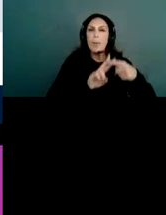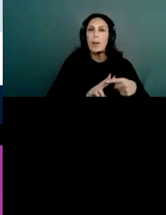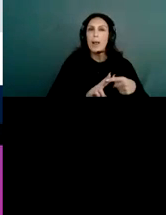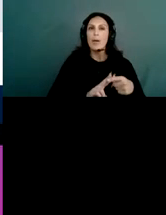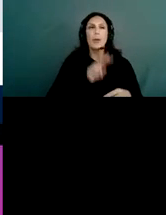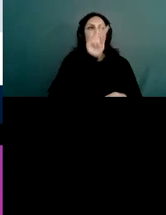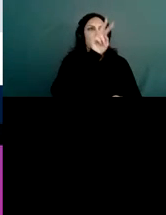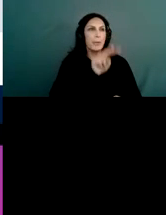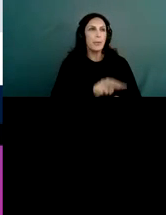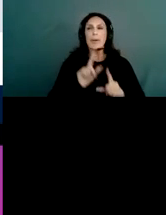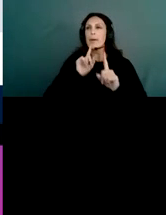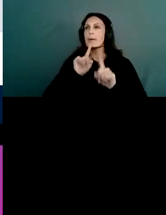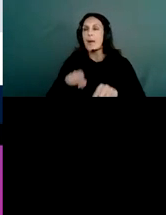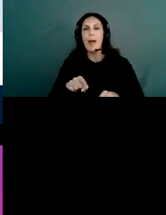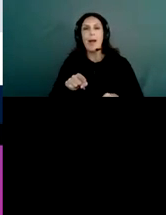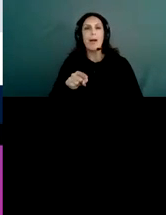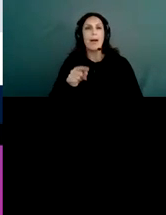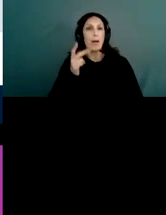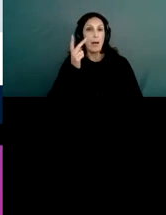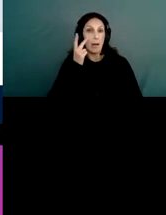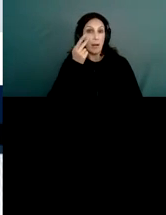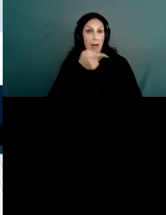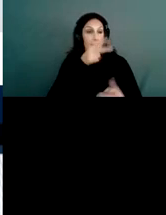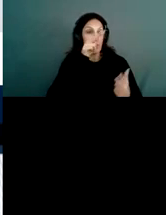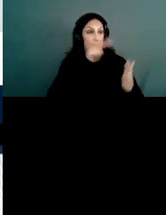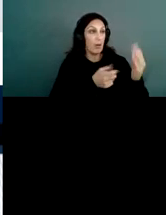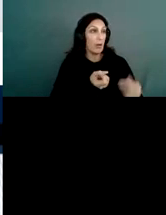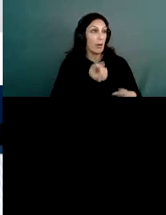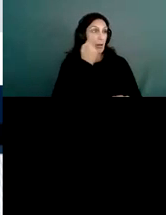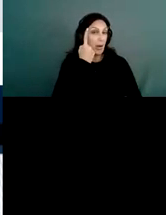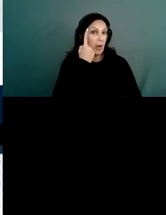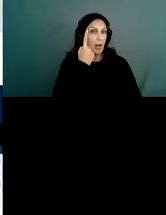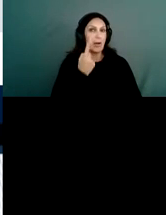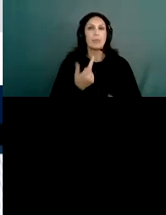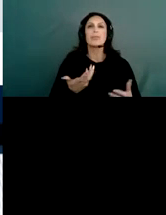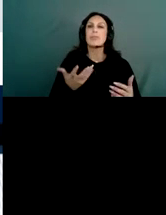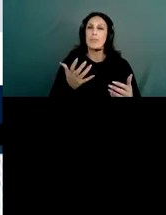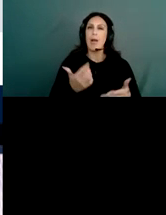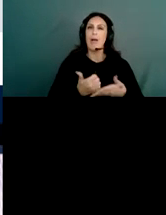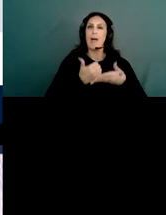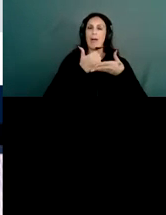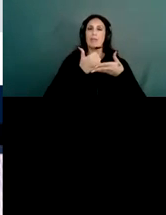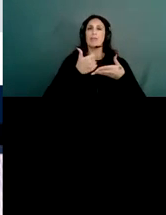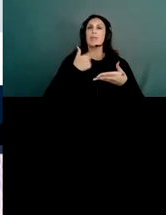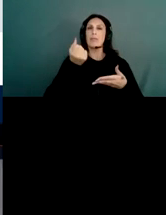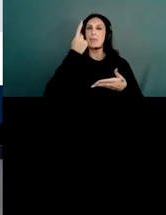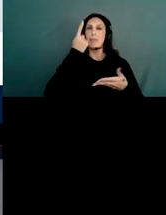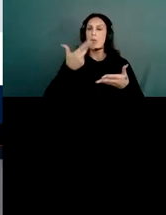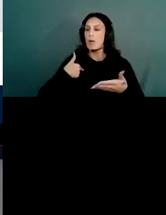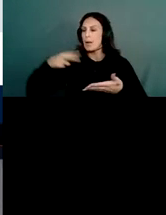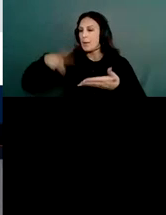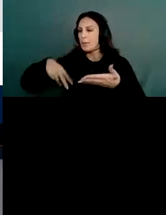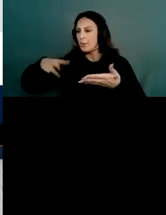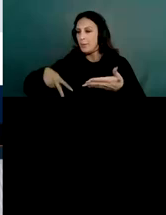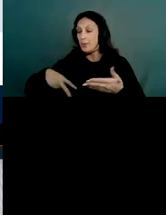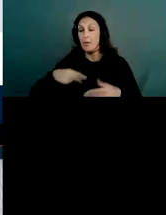to demonstrate their understanding. There is embedded instruction and the option to hear the passage read. Students who do well